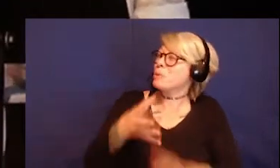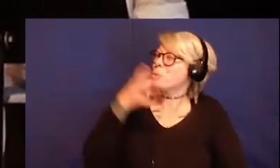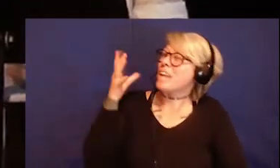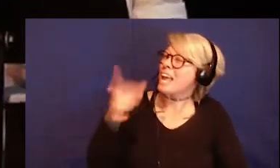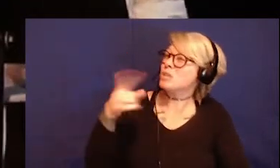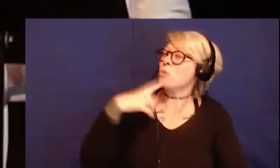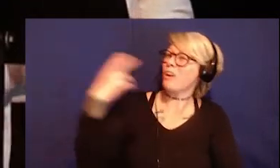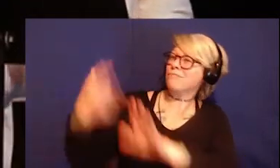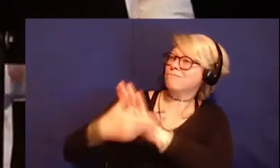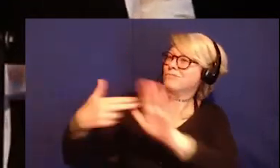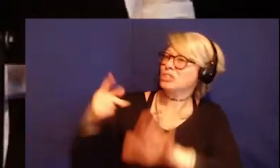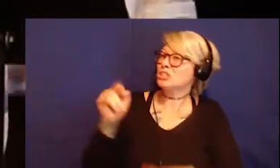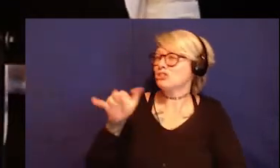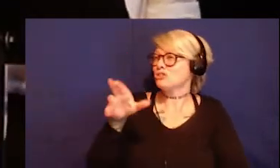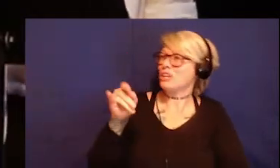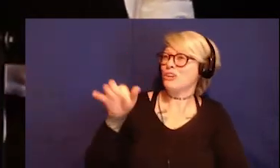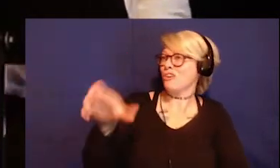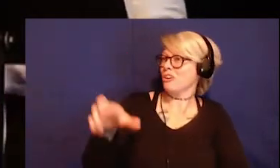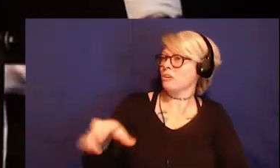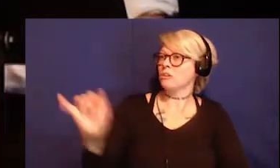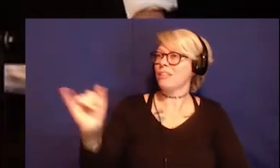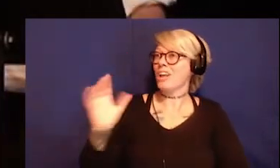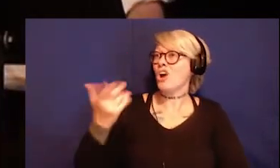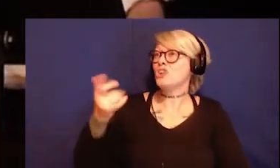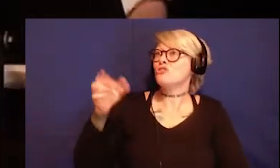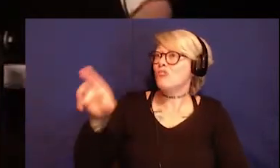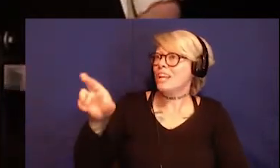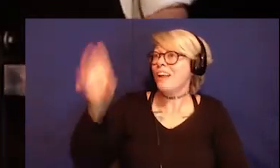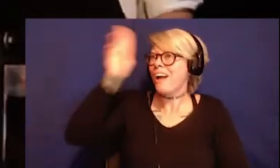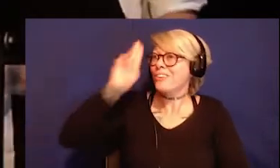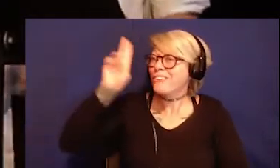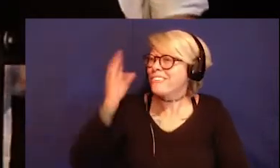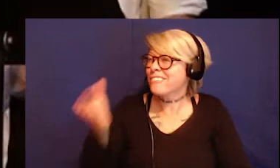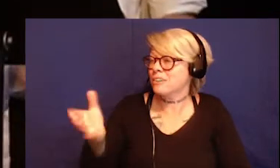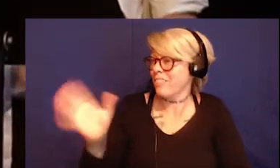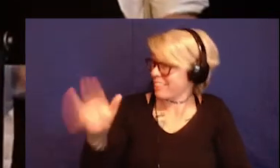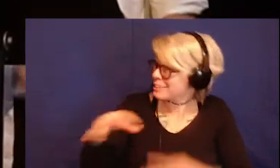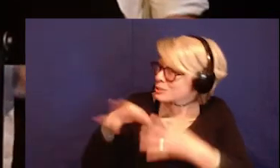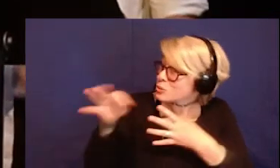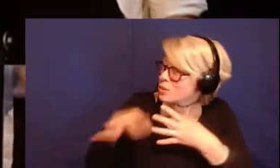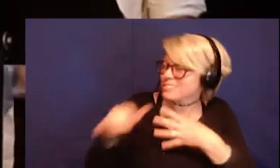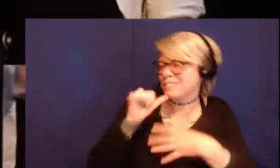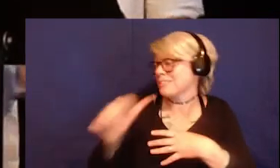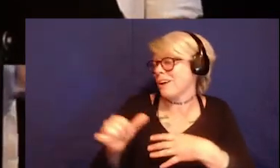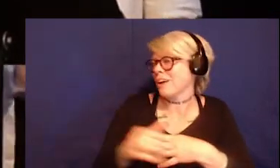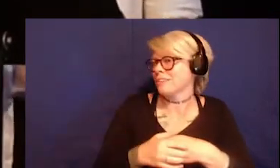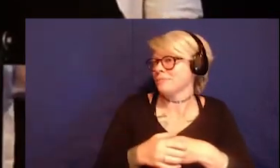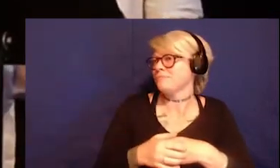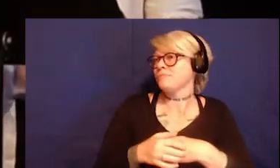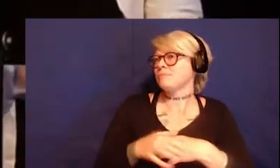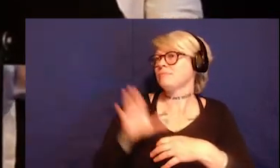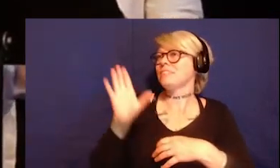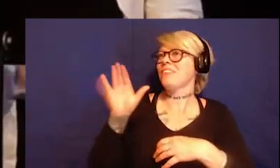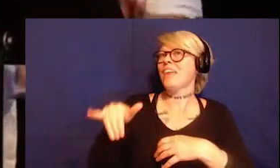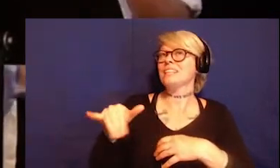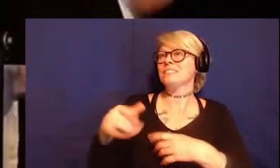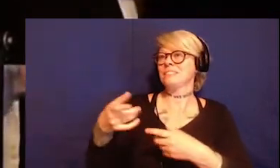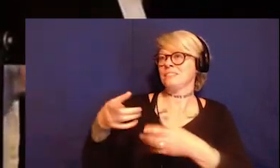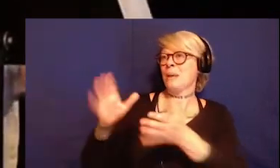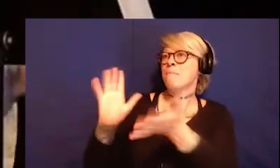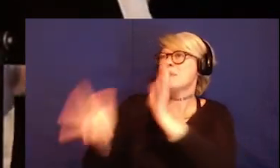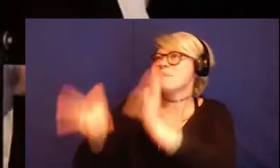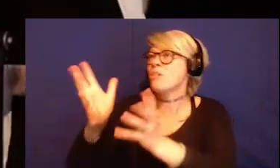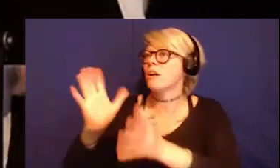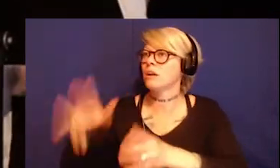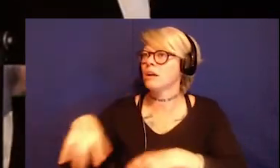for the rest of your life, like our great-great-uncle? What kind of a choice is that? It's not. It's manipulation, it's blackmail, it's